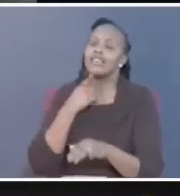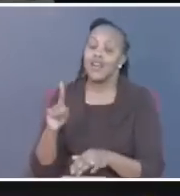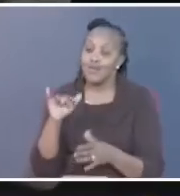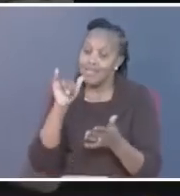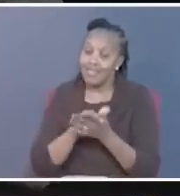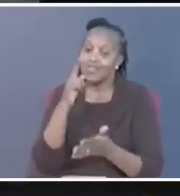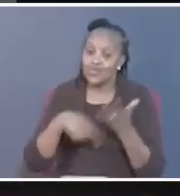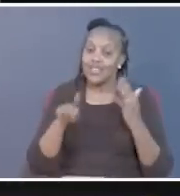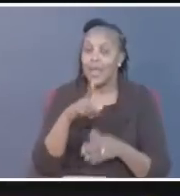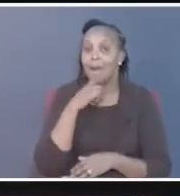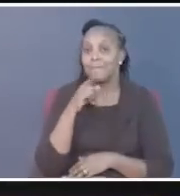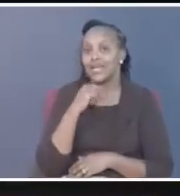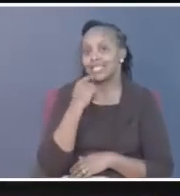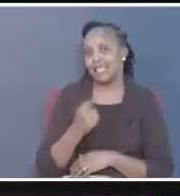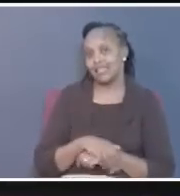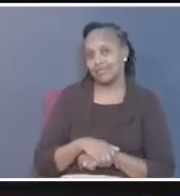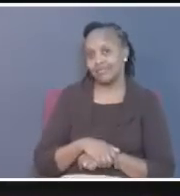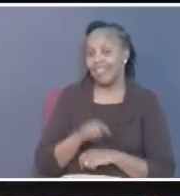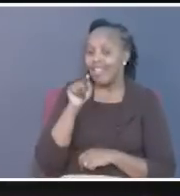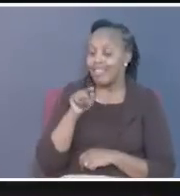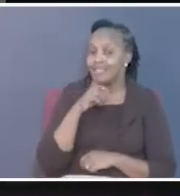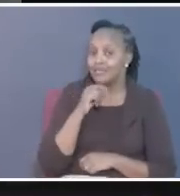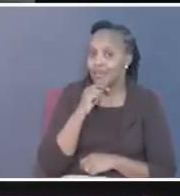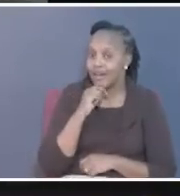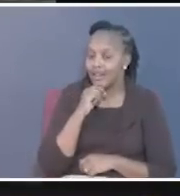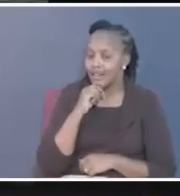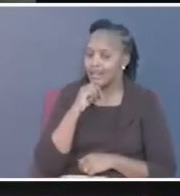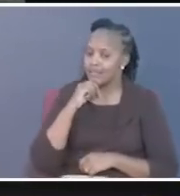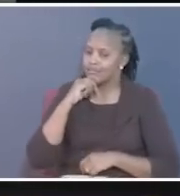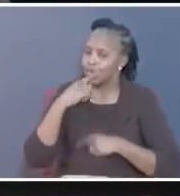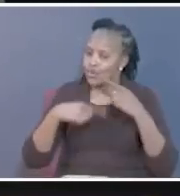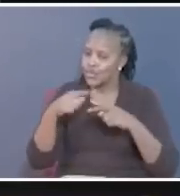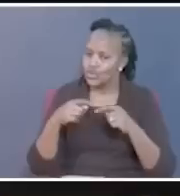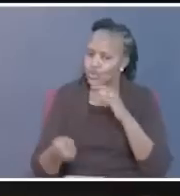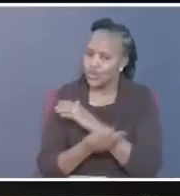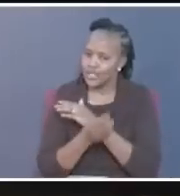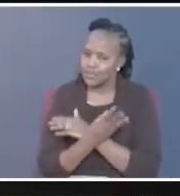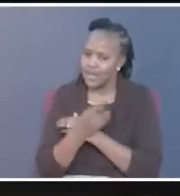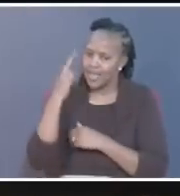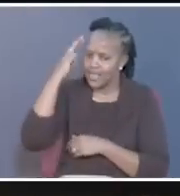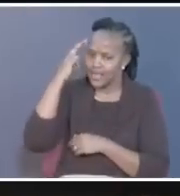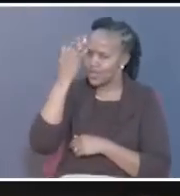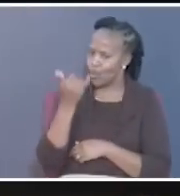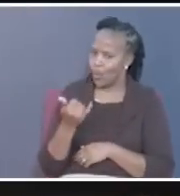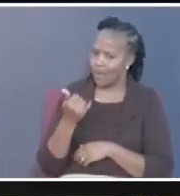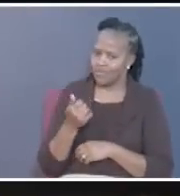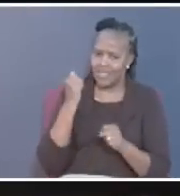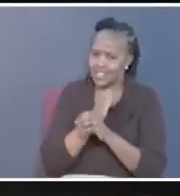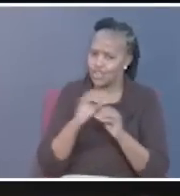said. This Mzee went on to explain his reasons for saying so. He didn't want his children